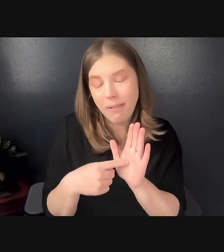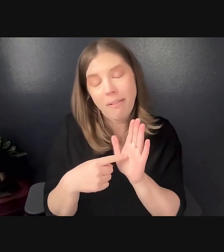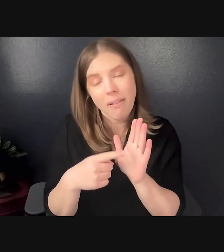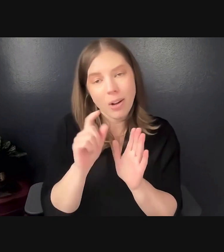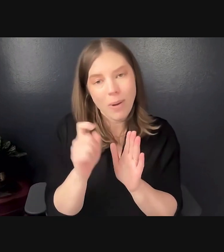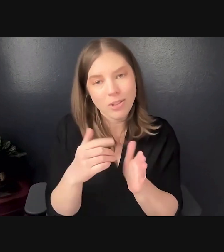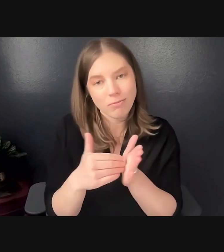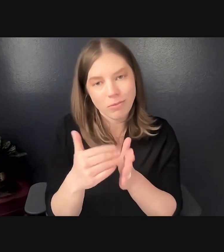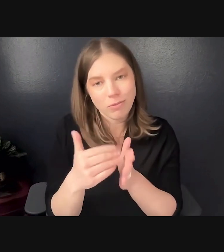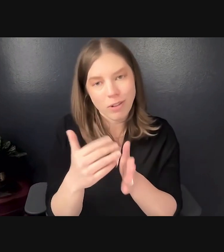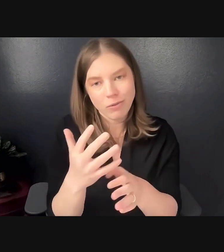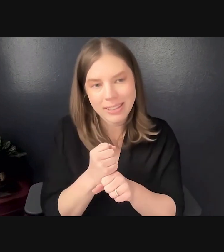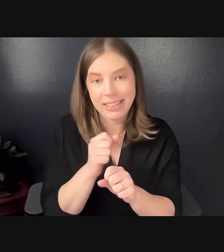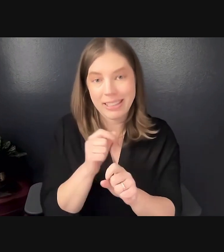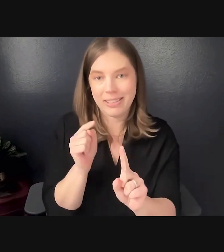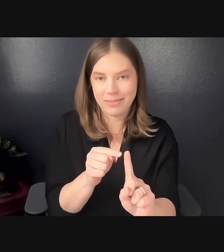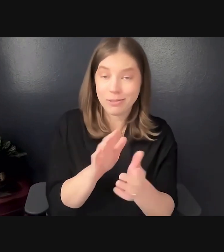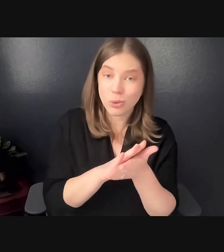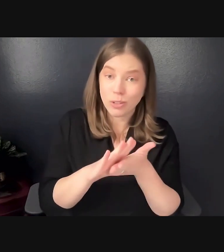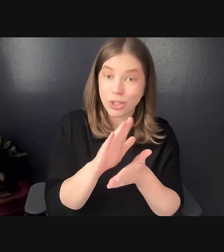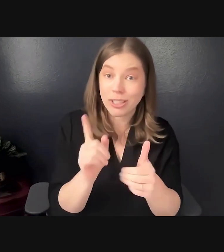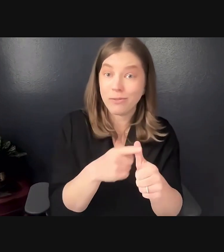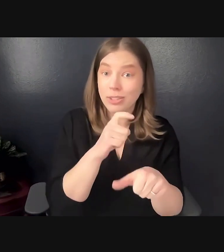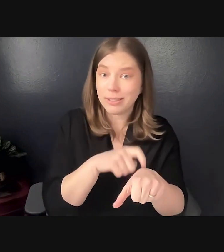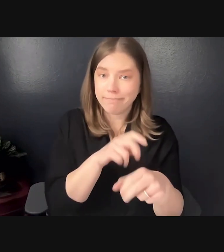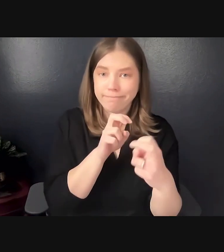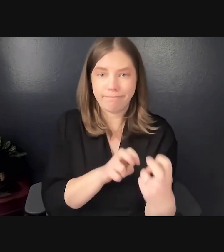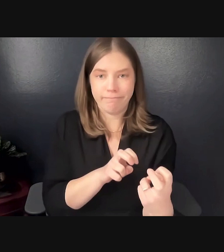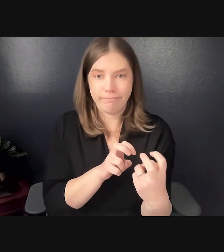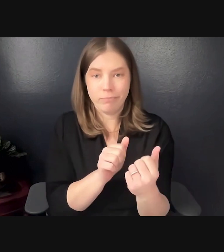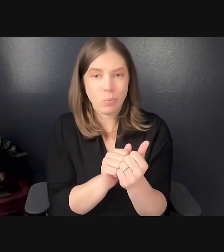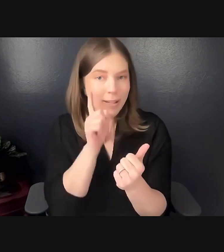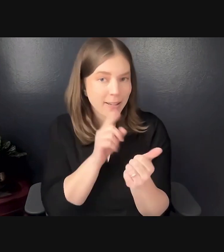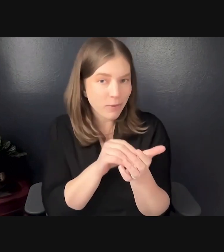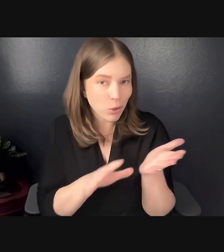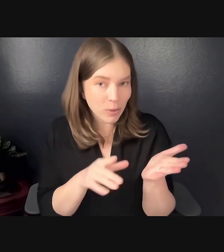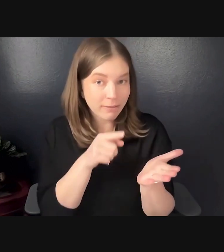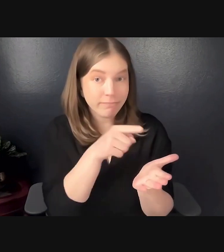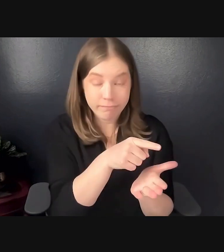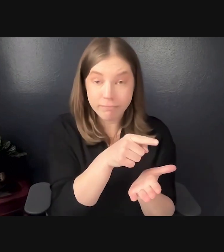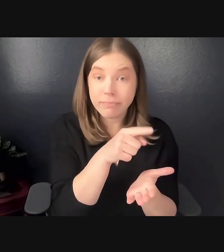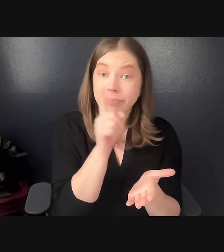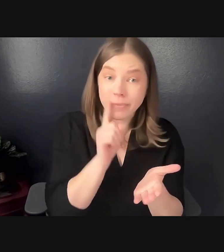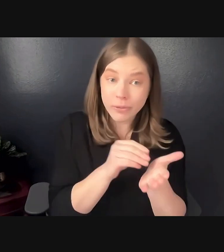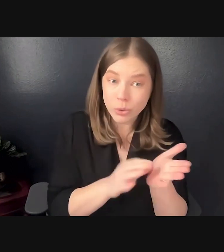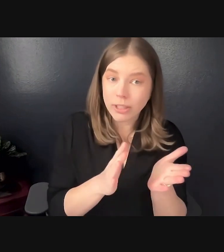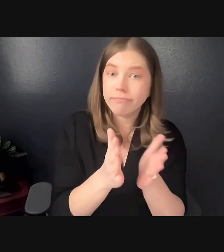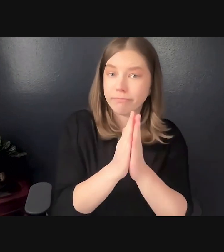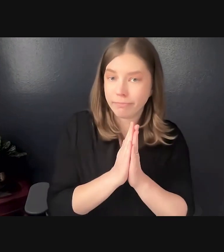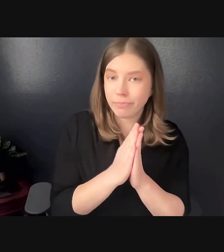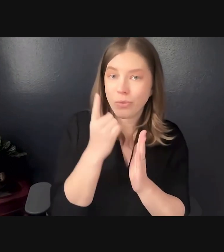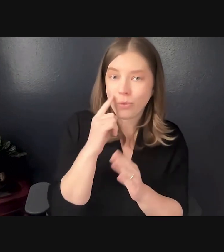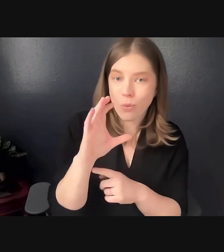between ASR and CART. That is a very frequent question that we receive